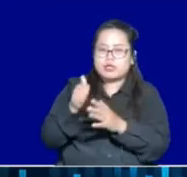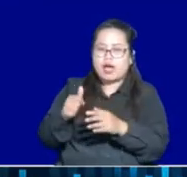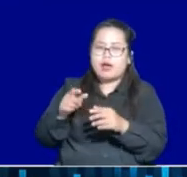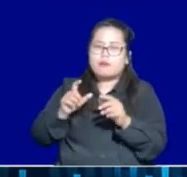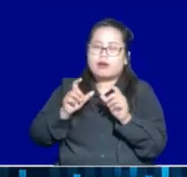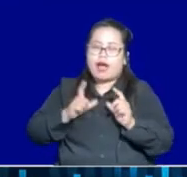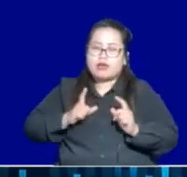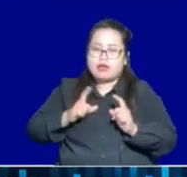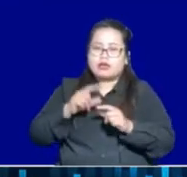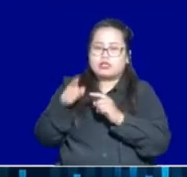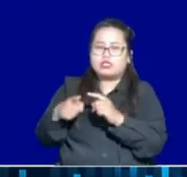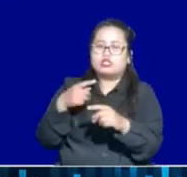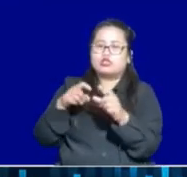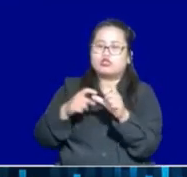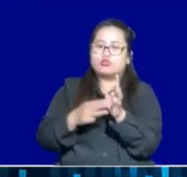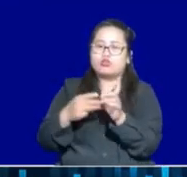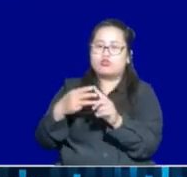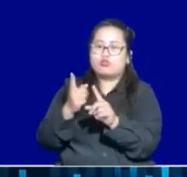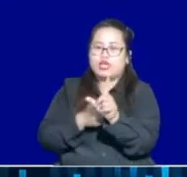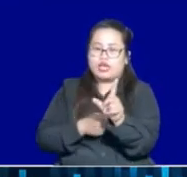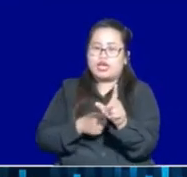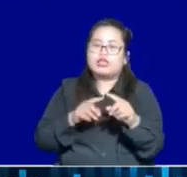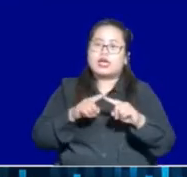correlation, because